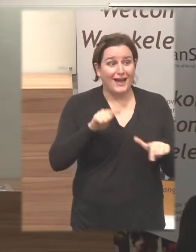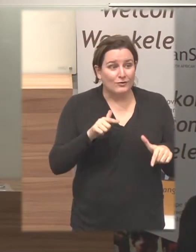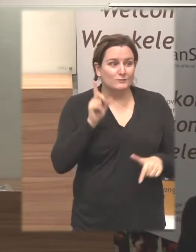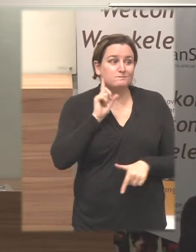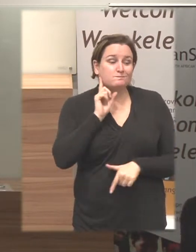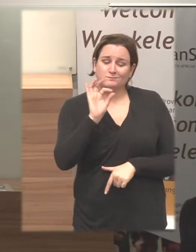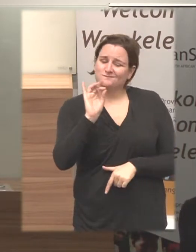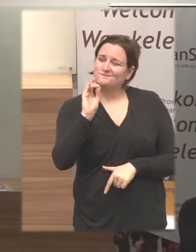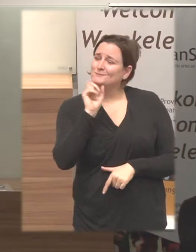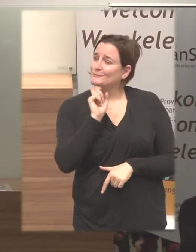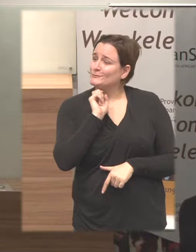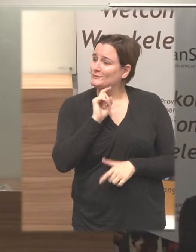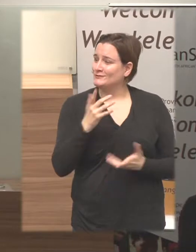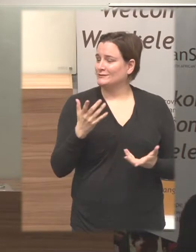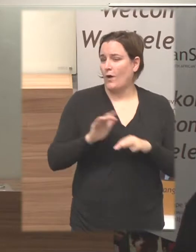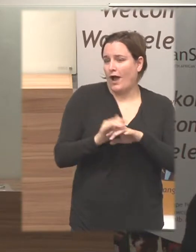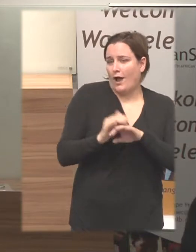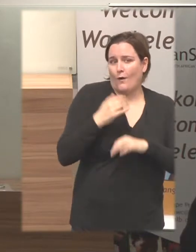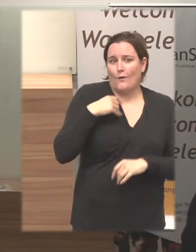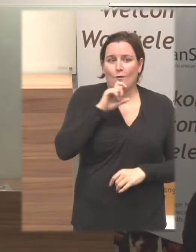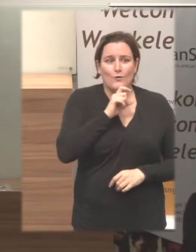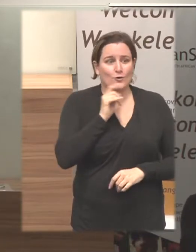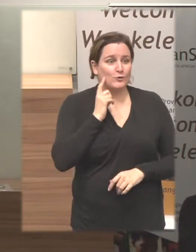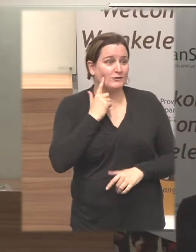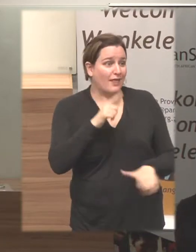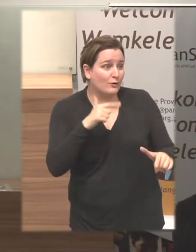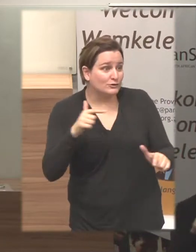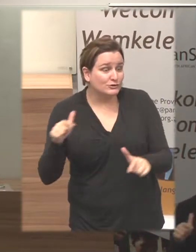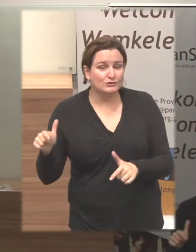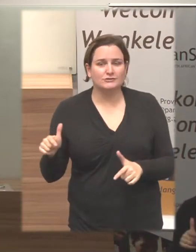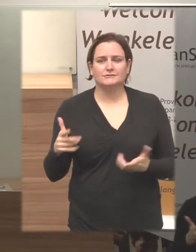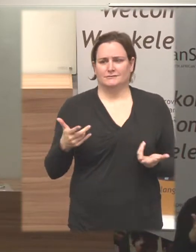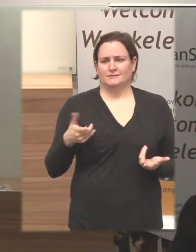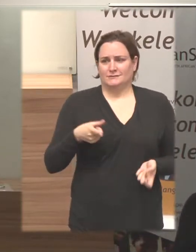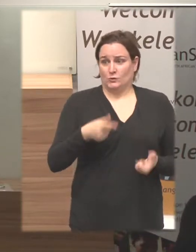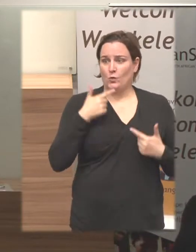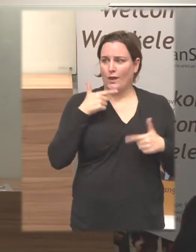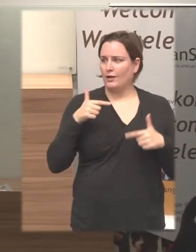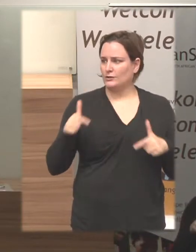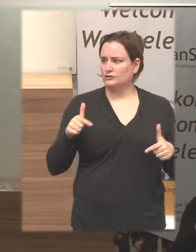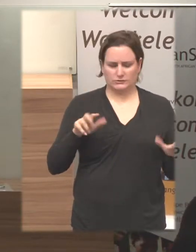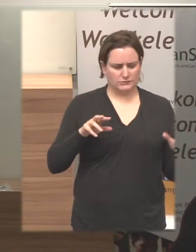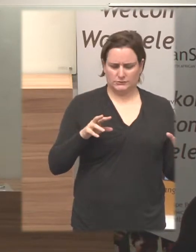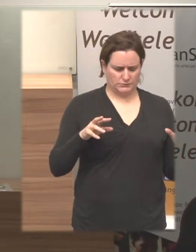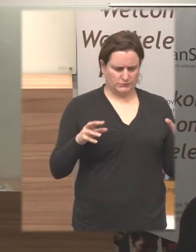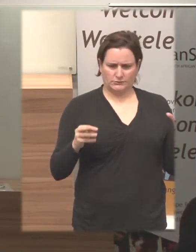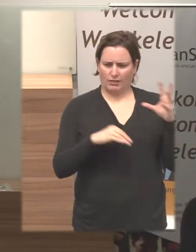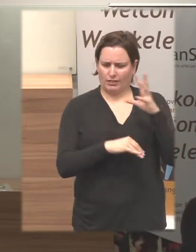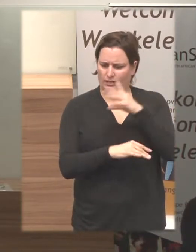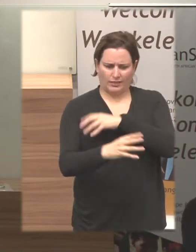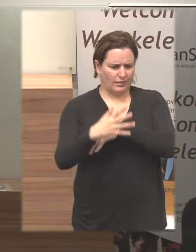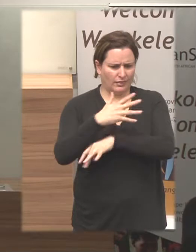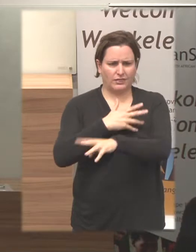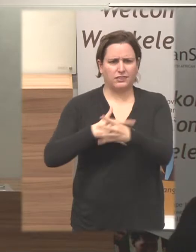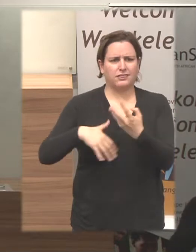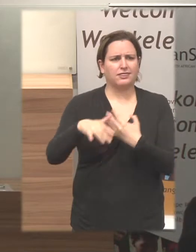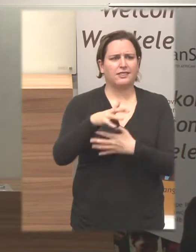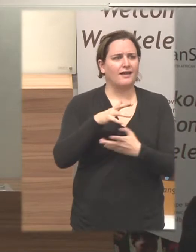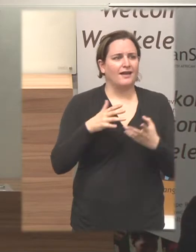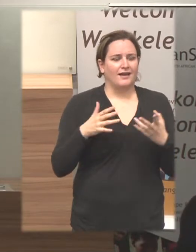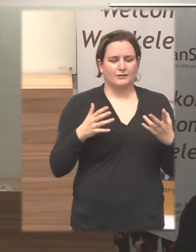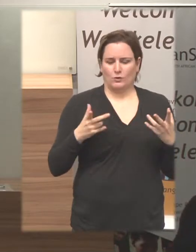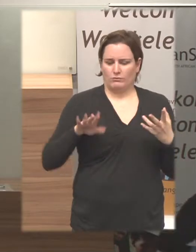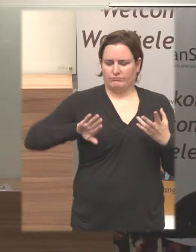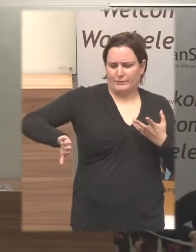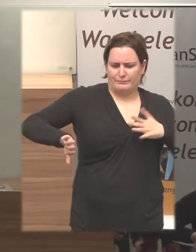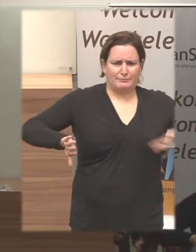everyday, language practices in everyday life, in fact, those language boxes become far